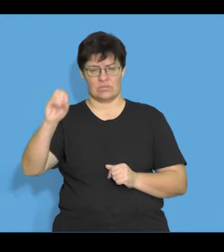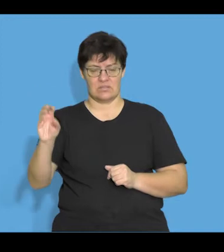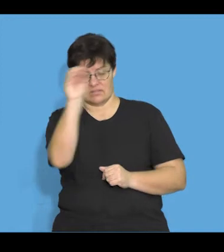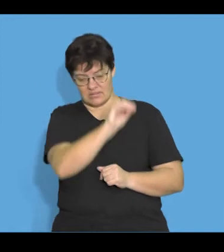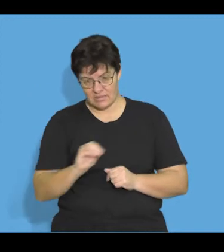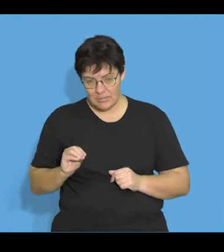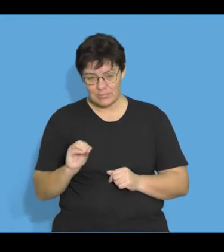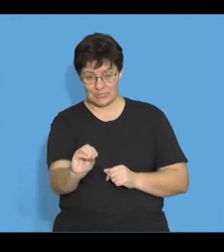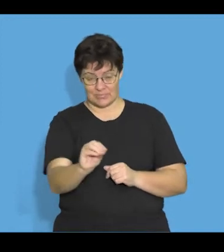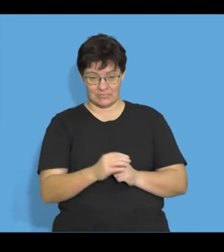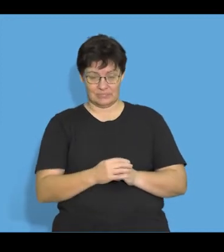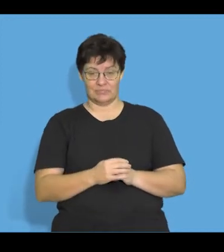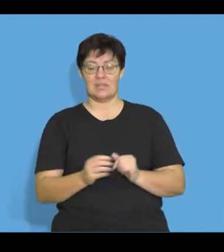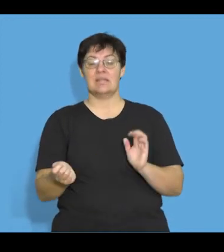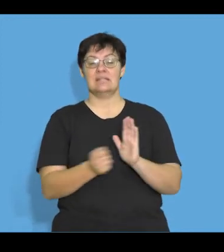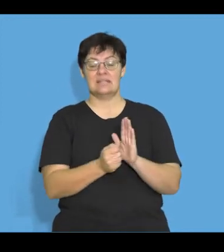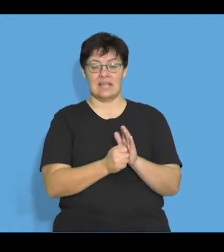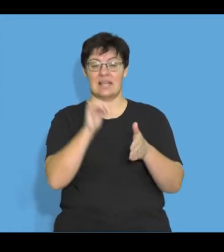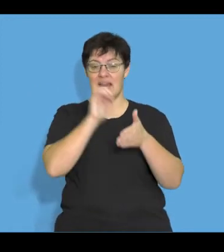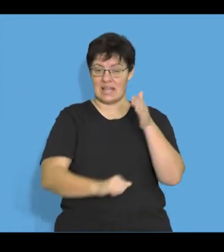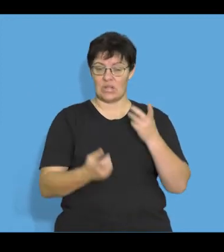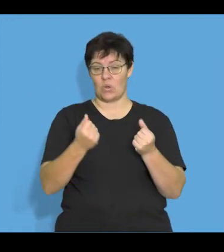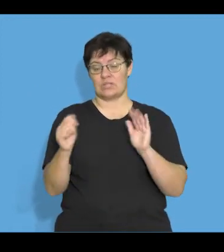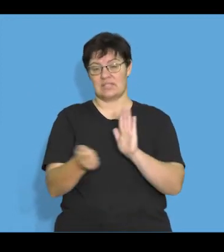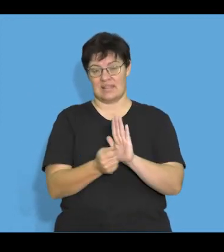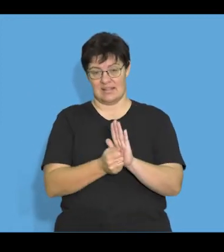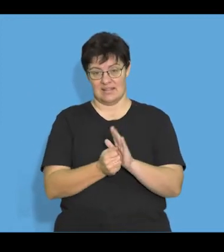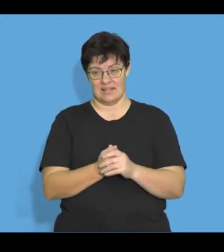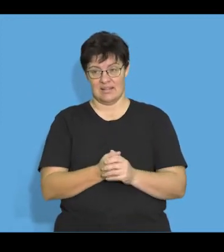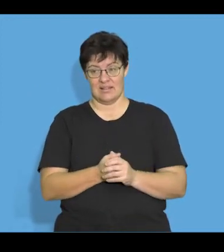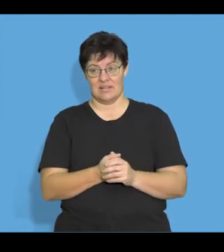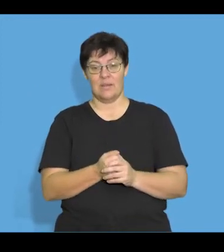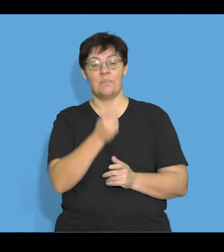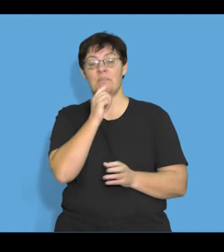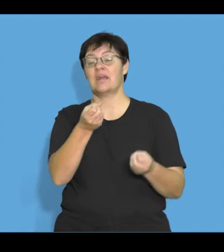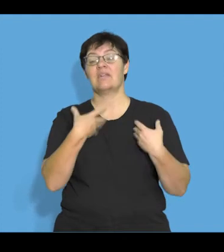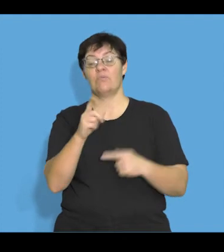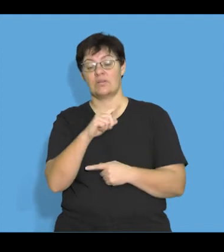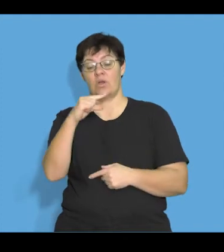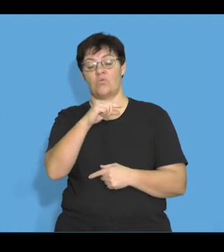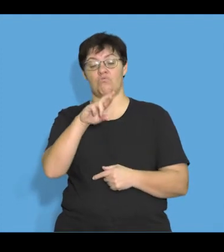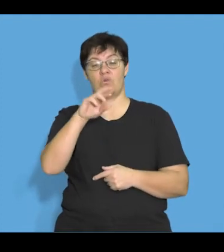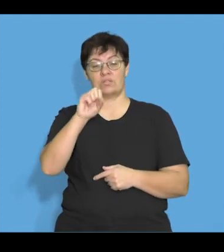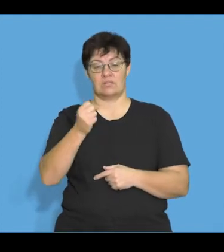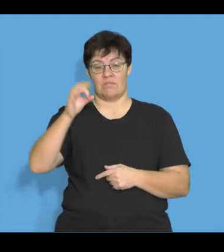calculation here, sales less cost of sales, which will then give you your gross profit